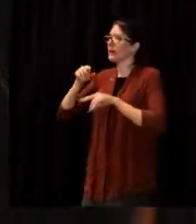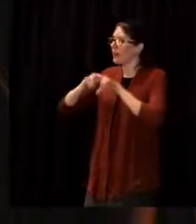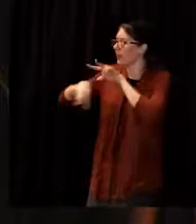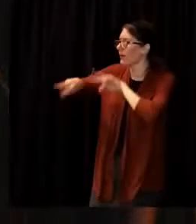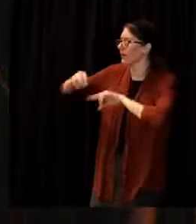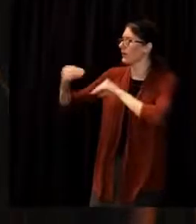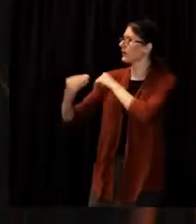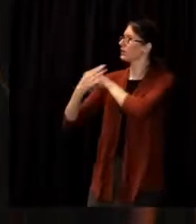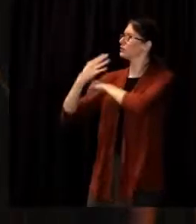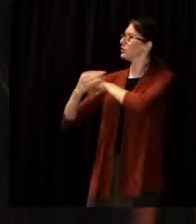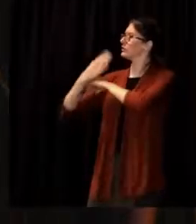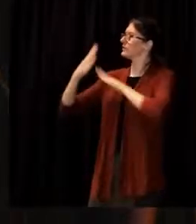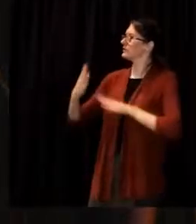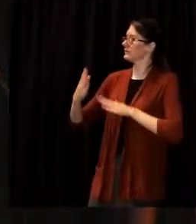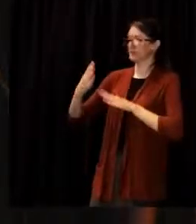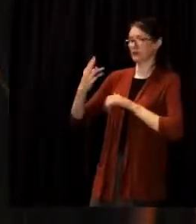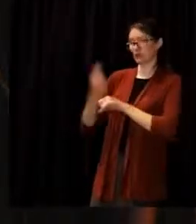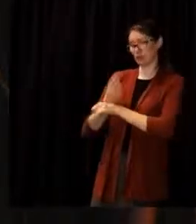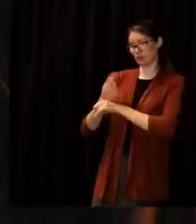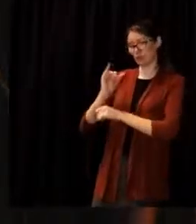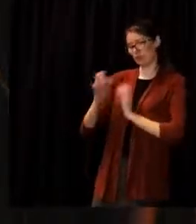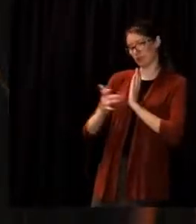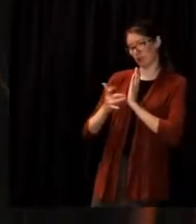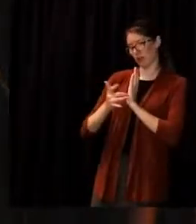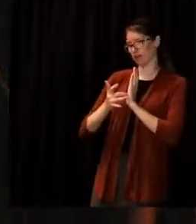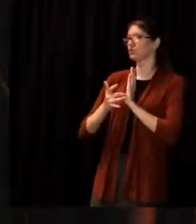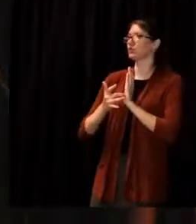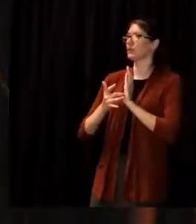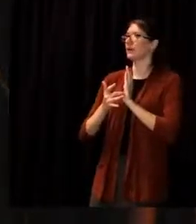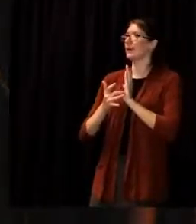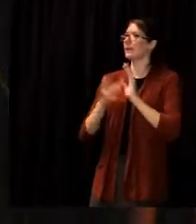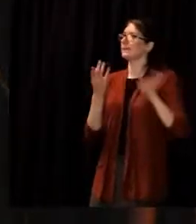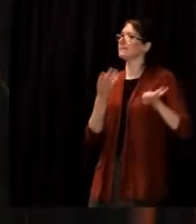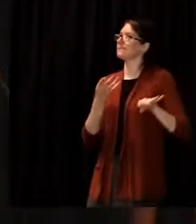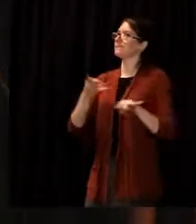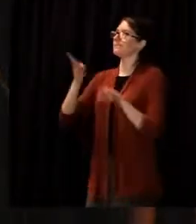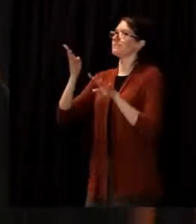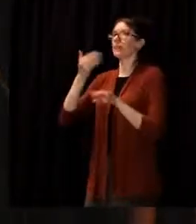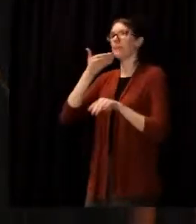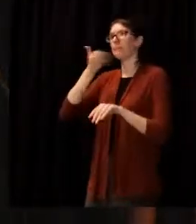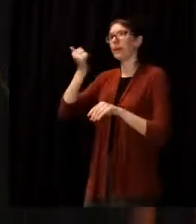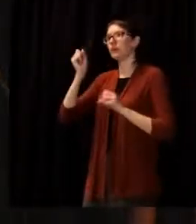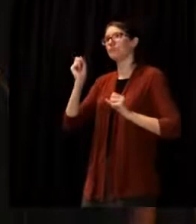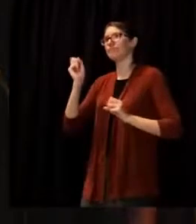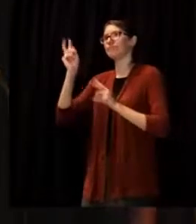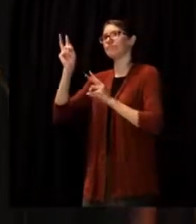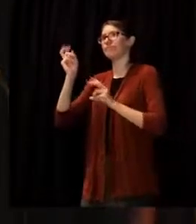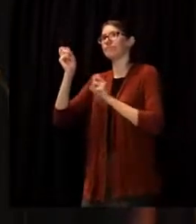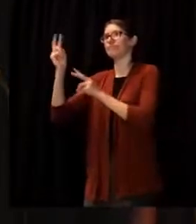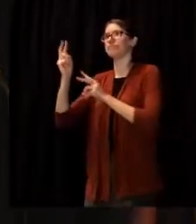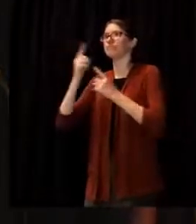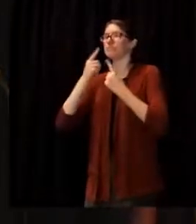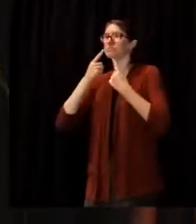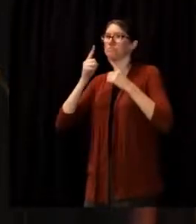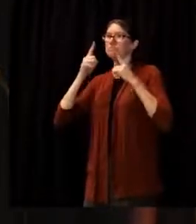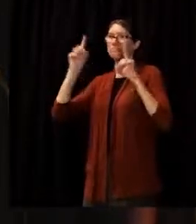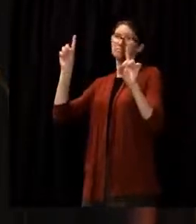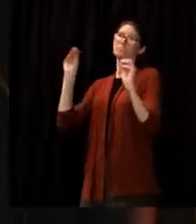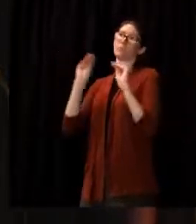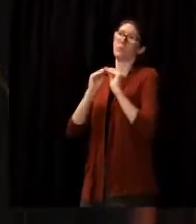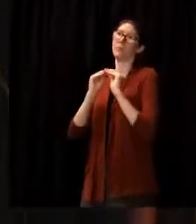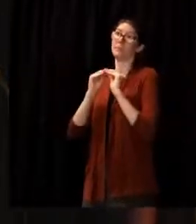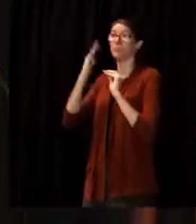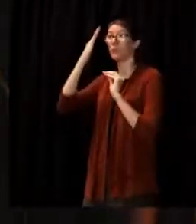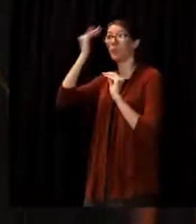consultants that will help us take our technology and streamline it and make it better and make it more effective. And we're going to do it for the glory